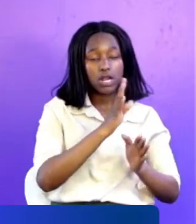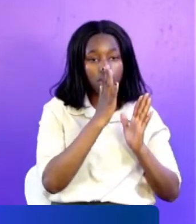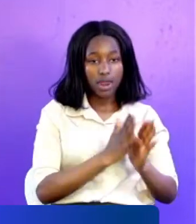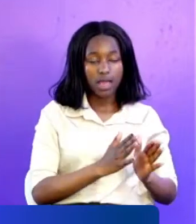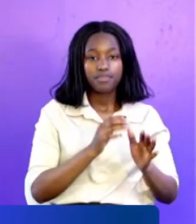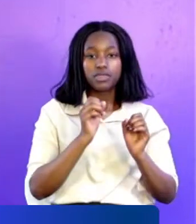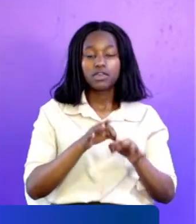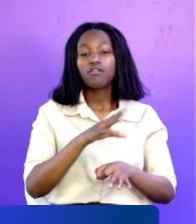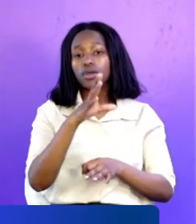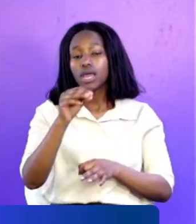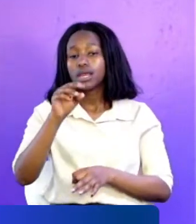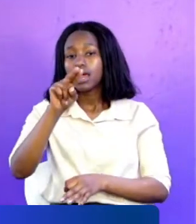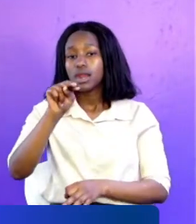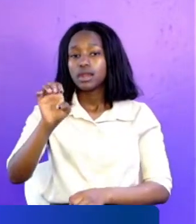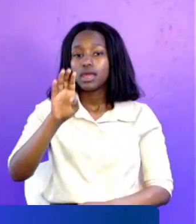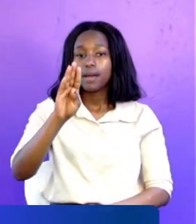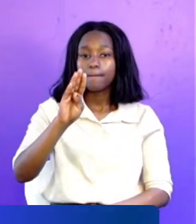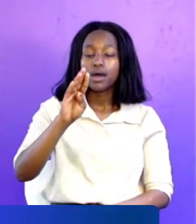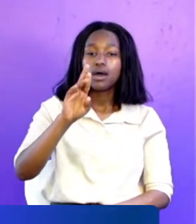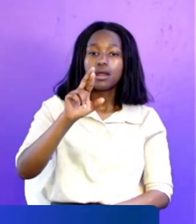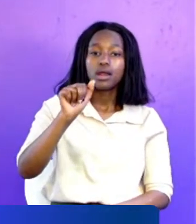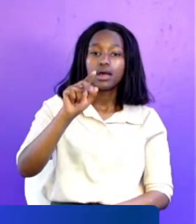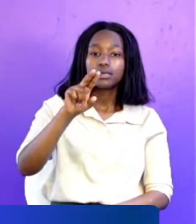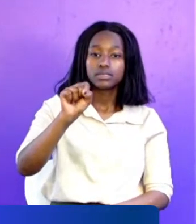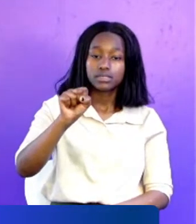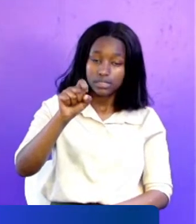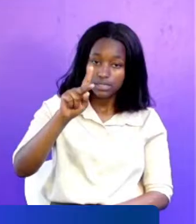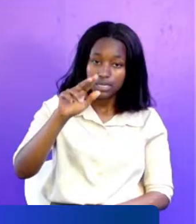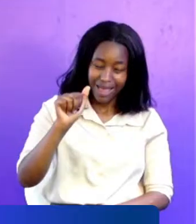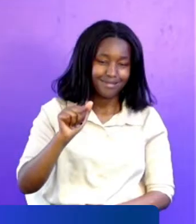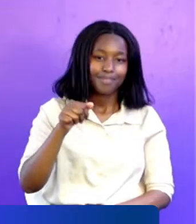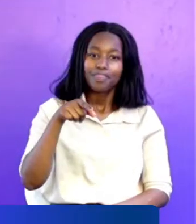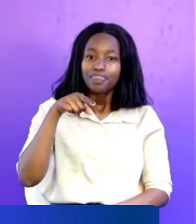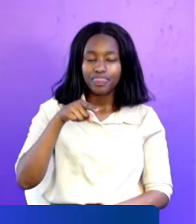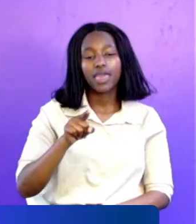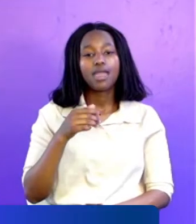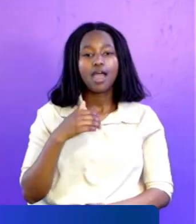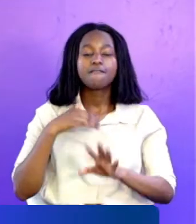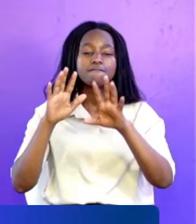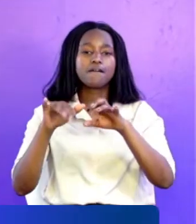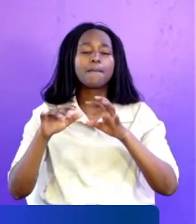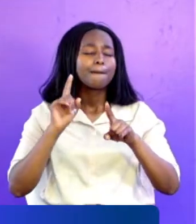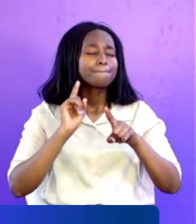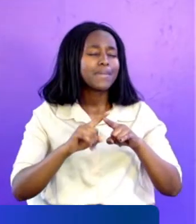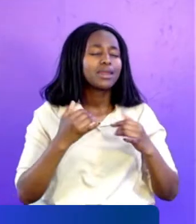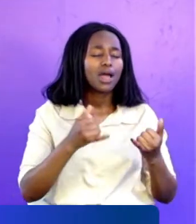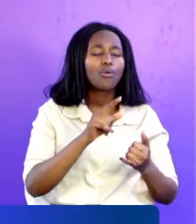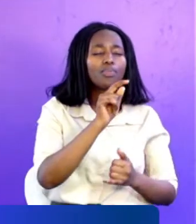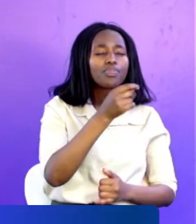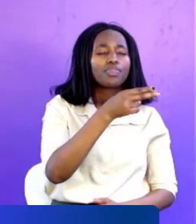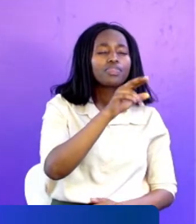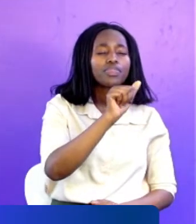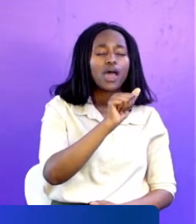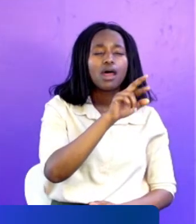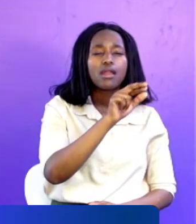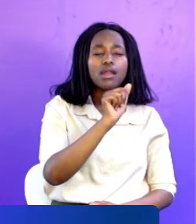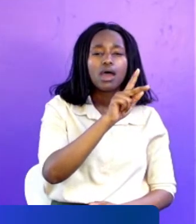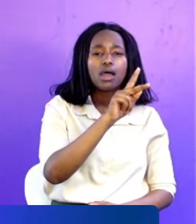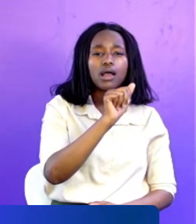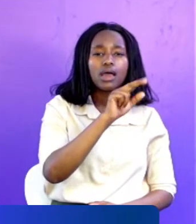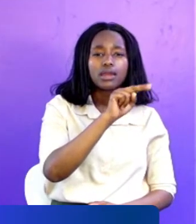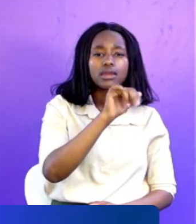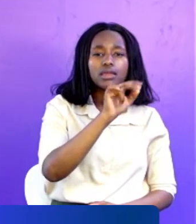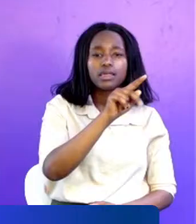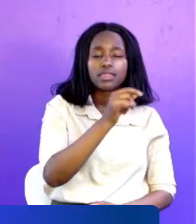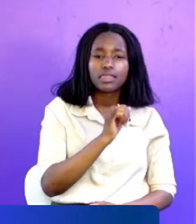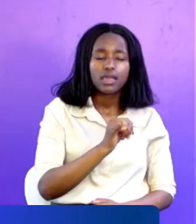So what is Tharaka Nithi bringing as an economic block, isn't it? Then now what is the Kiambu bringing as an